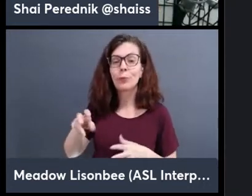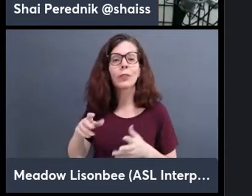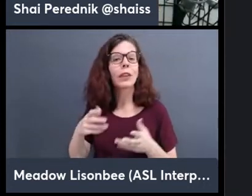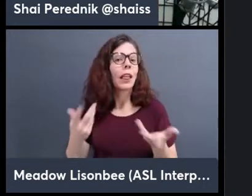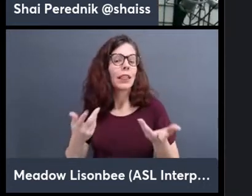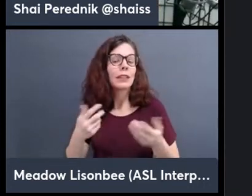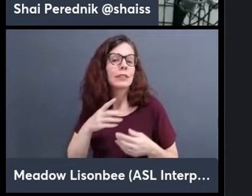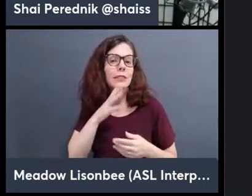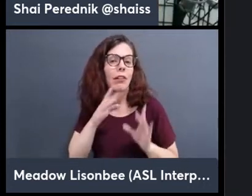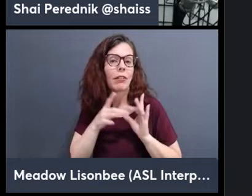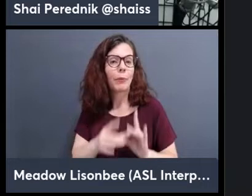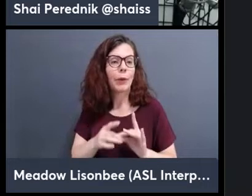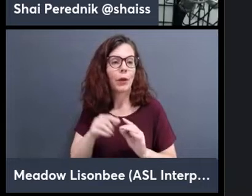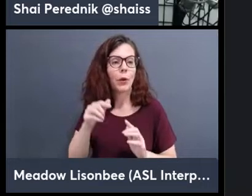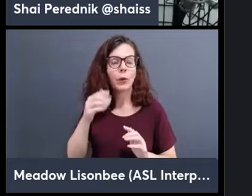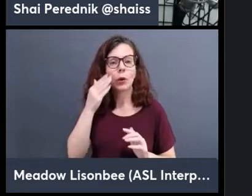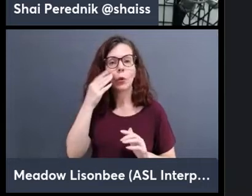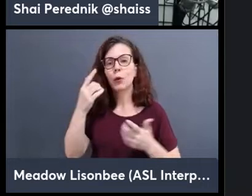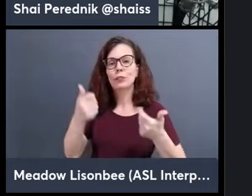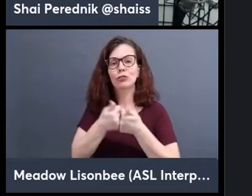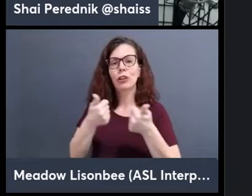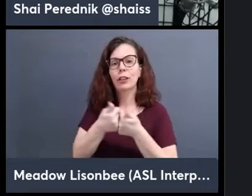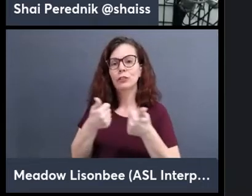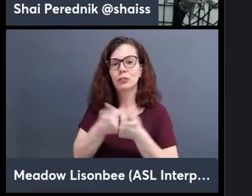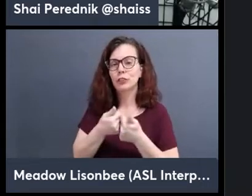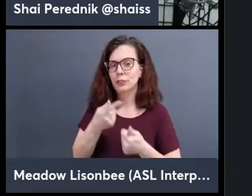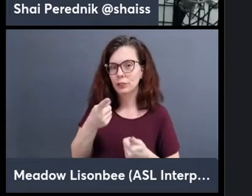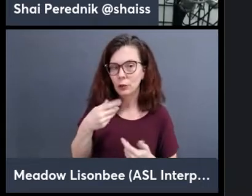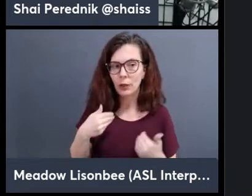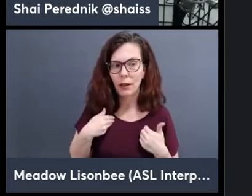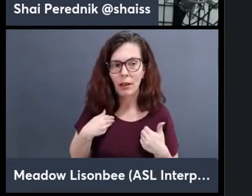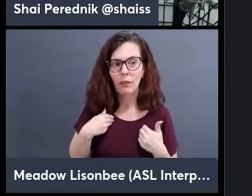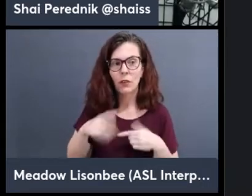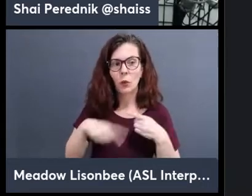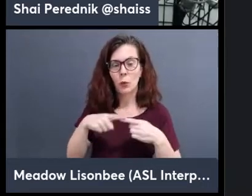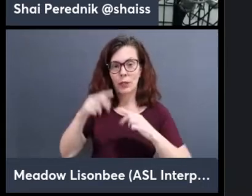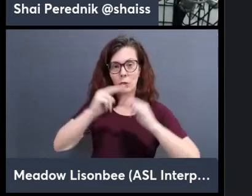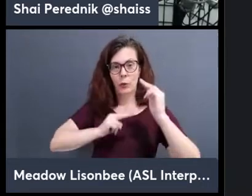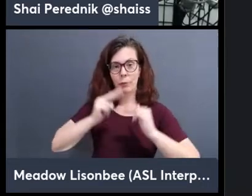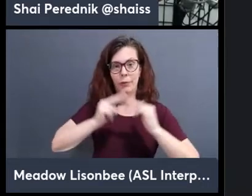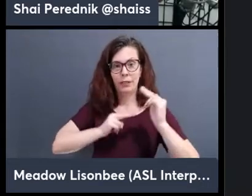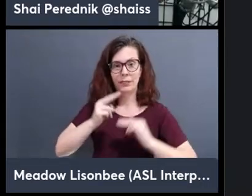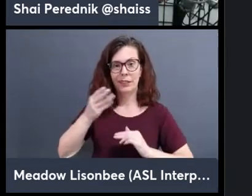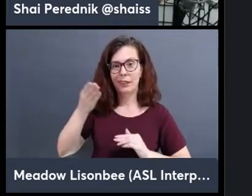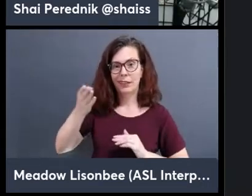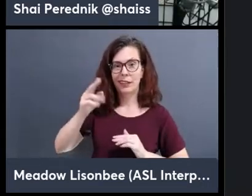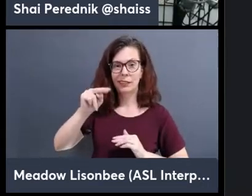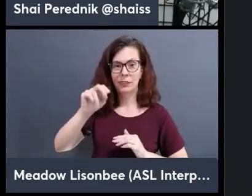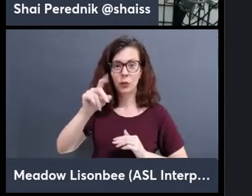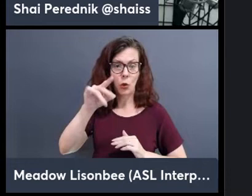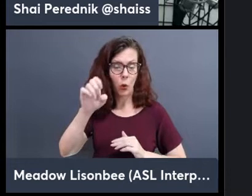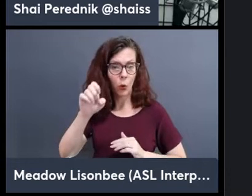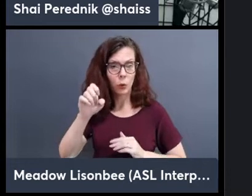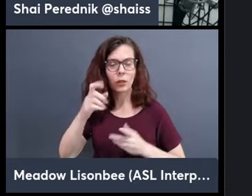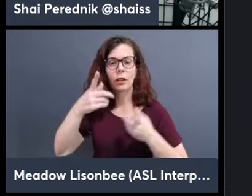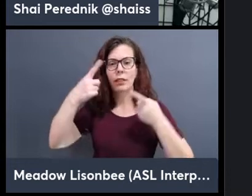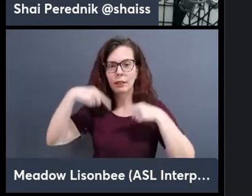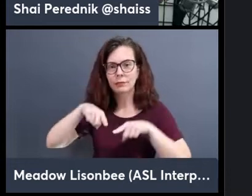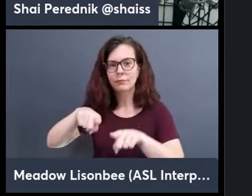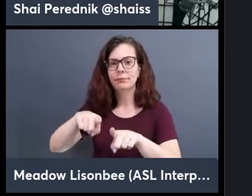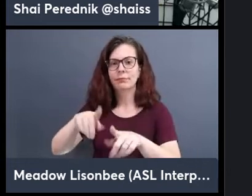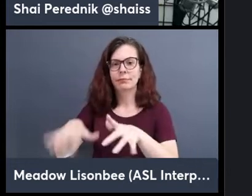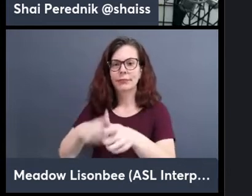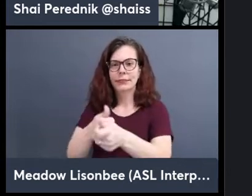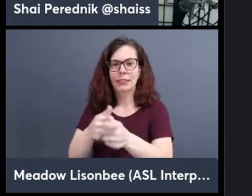about, one of the challenges when you're building this node is the synchronization of data,